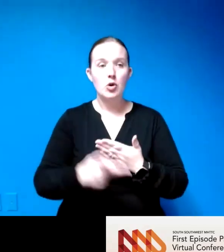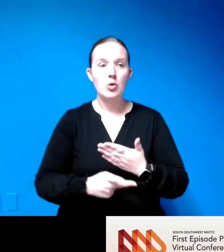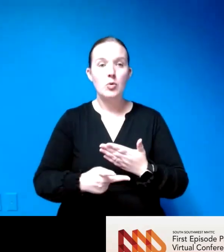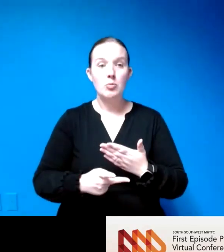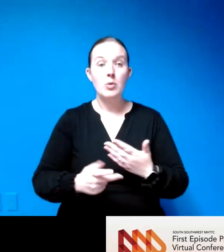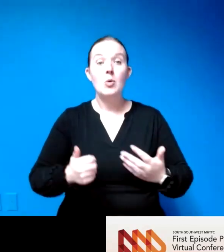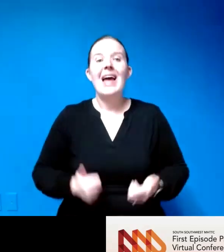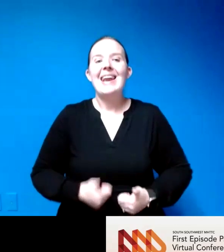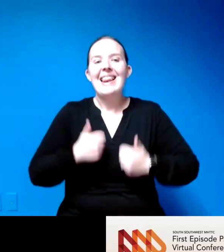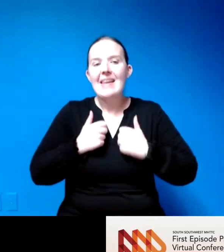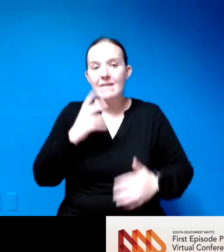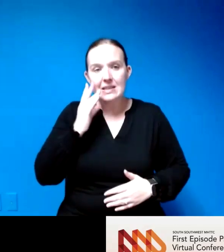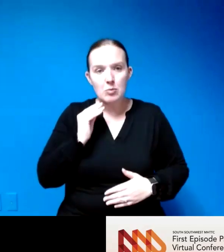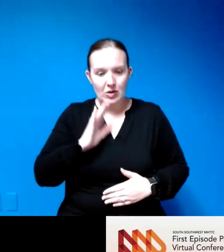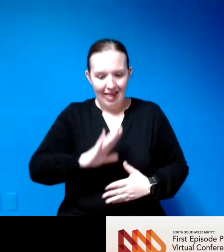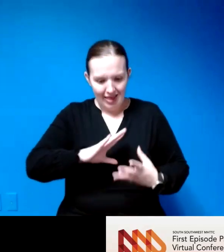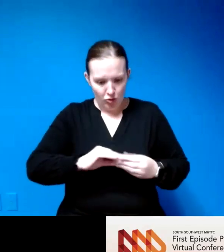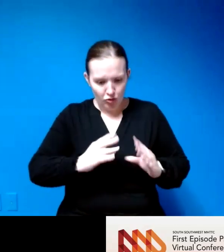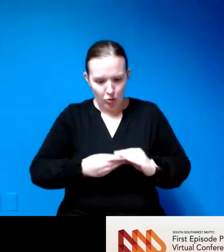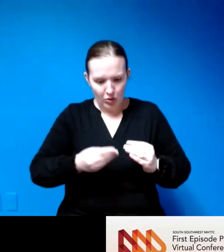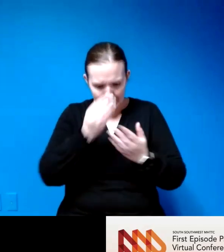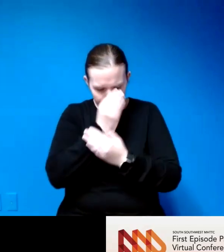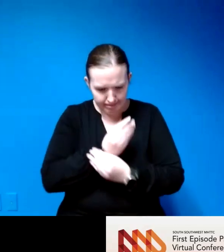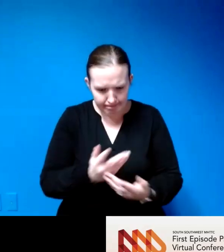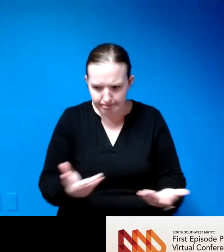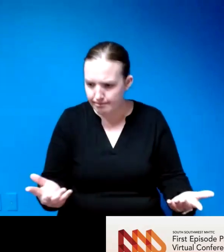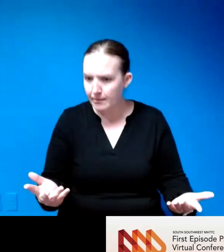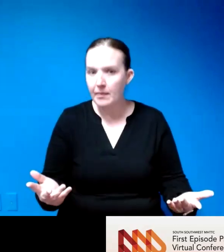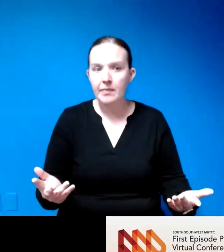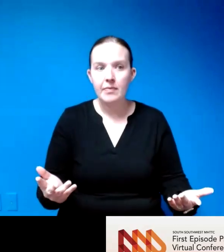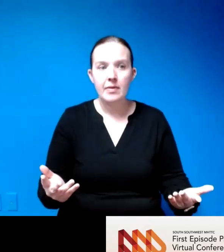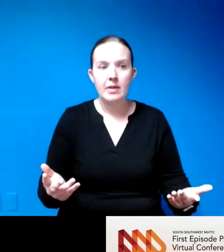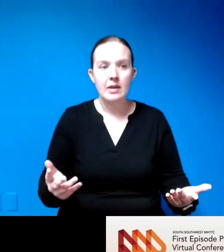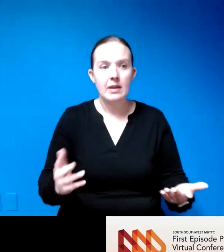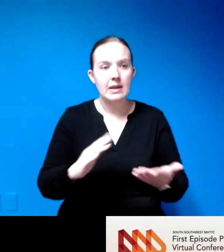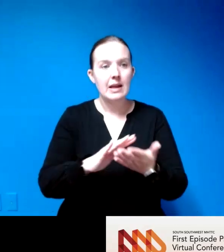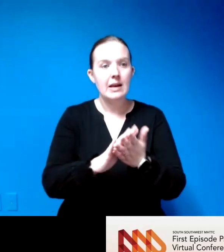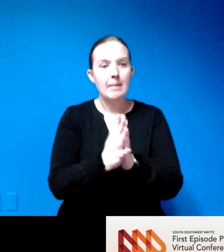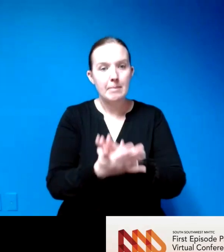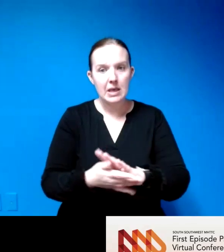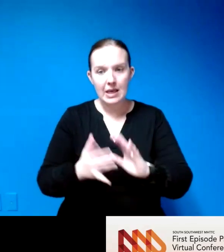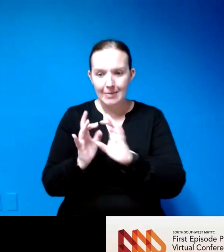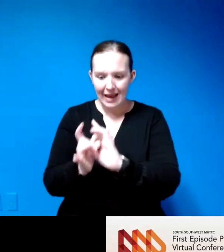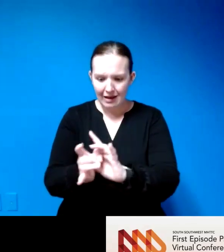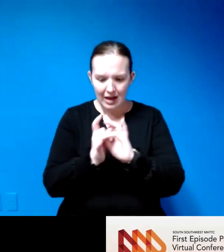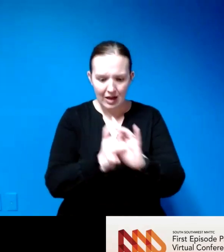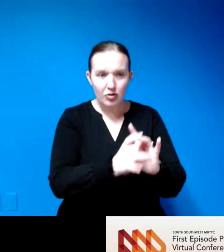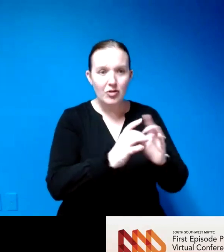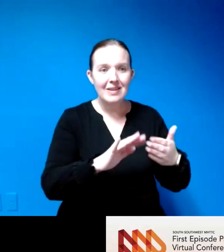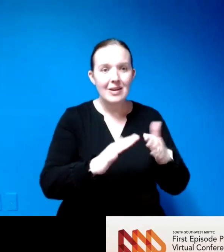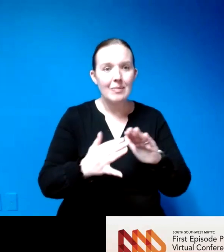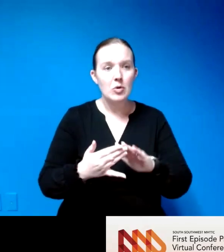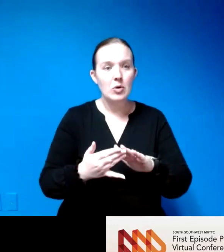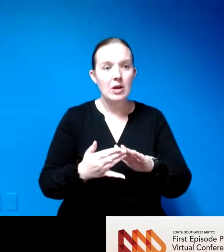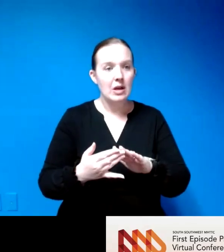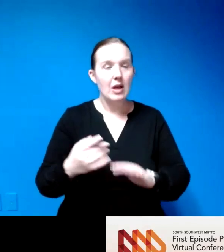experience and share their stories. And that's how we met Lori Taylor, person in our community. And Sam, could you bring